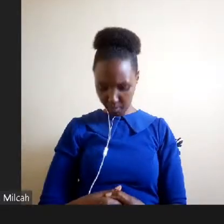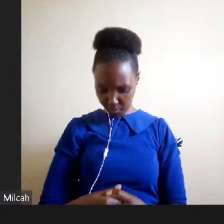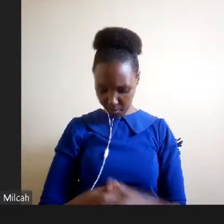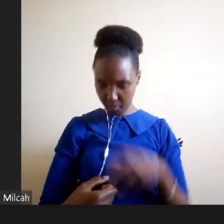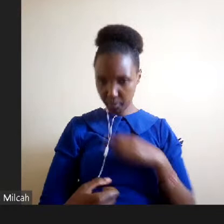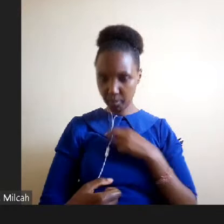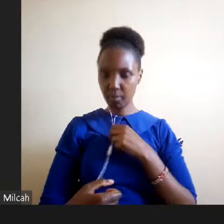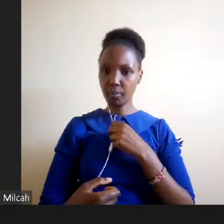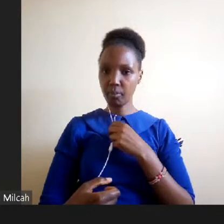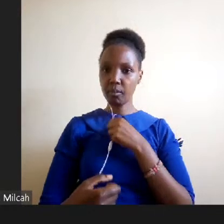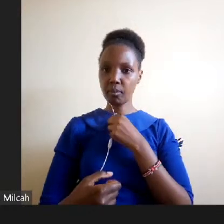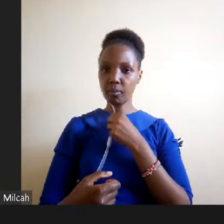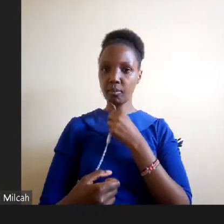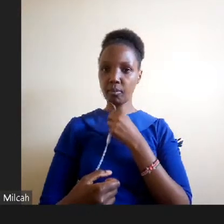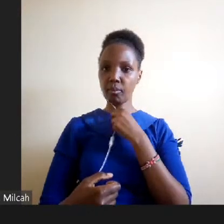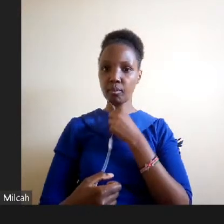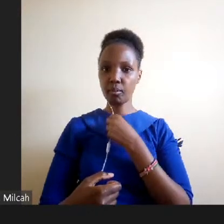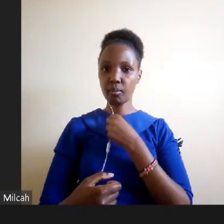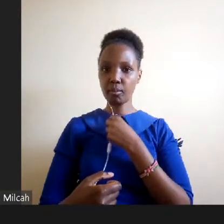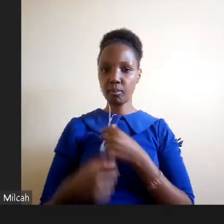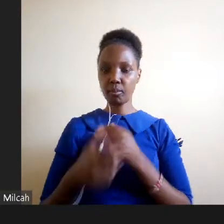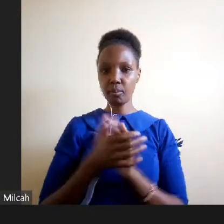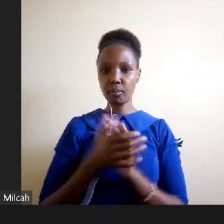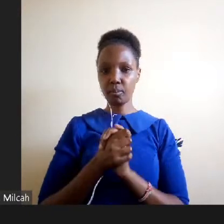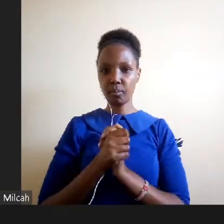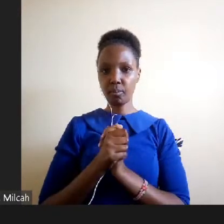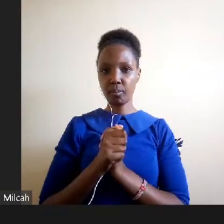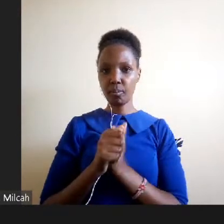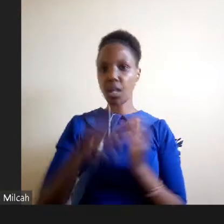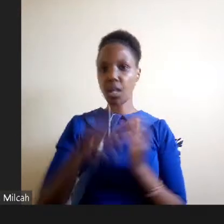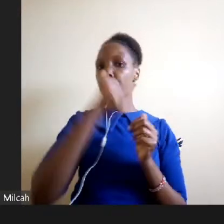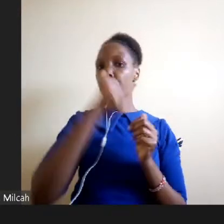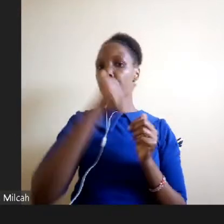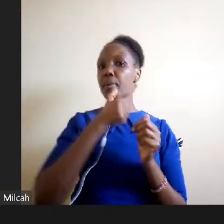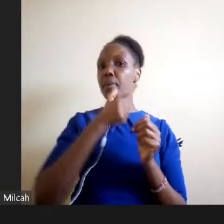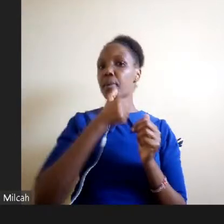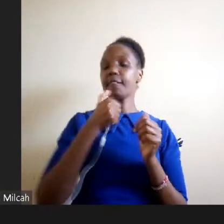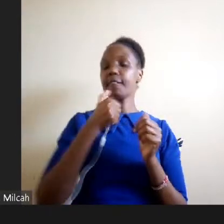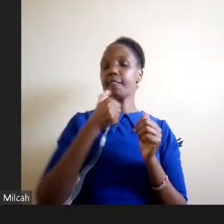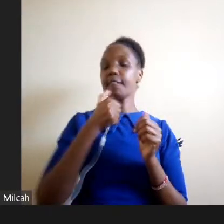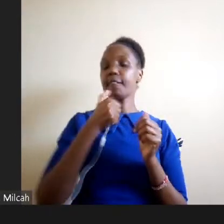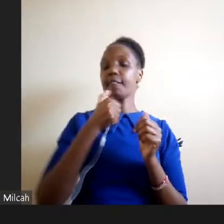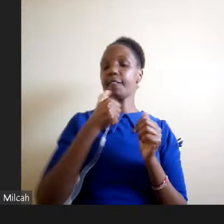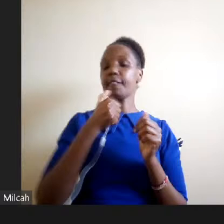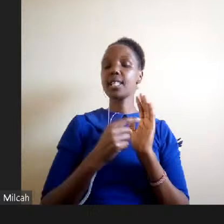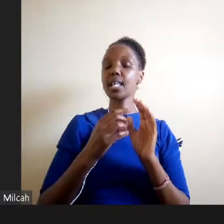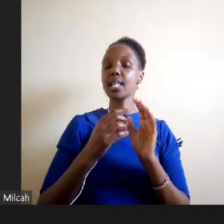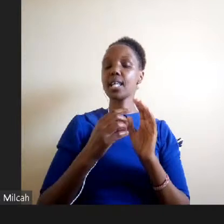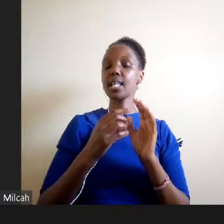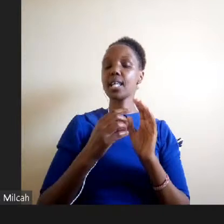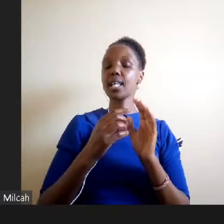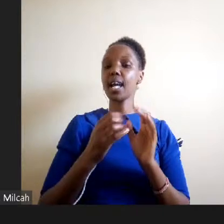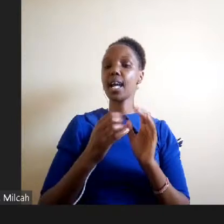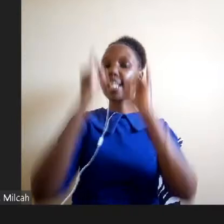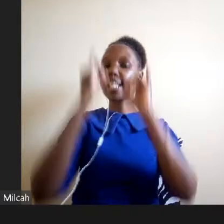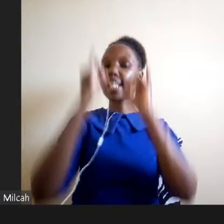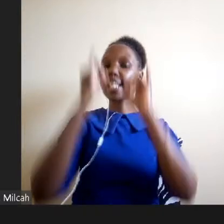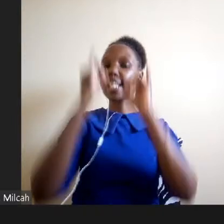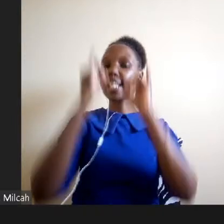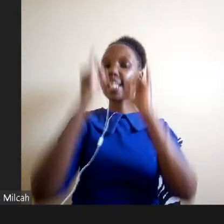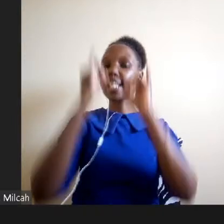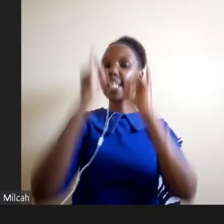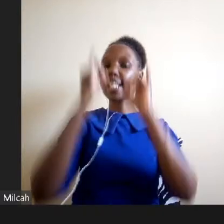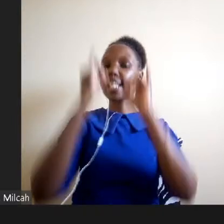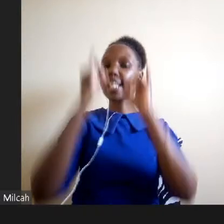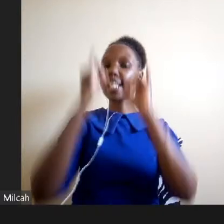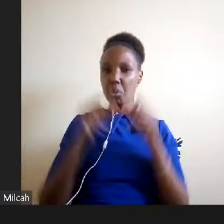that. Privacy and identity fraud. We know the people who still pretend to be who they're not online could be there for very, very